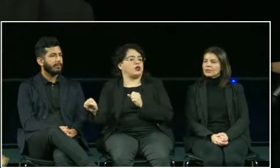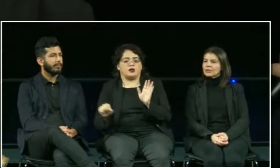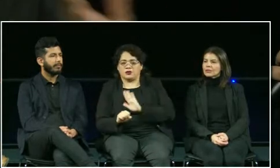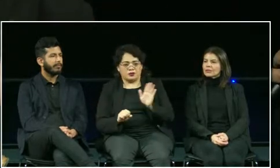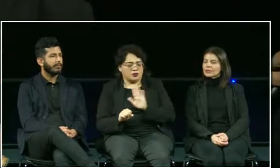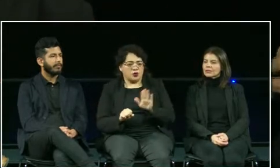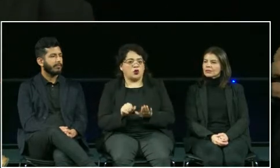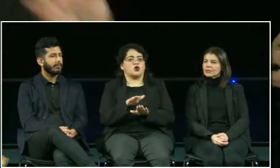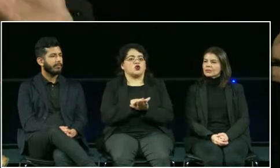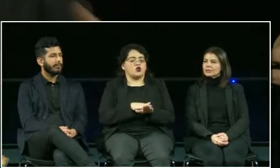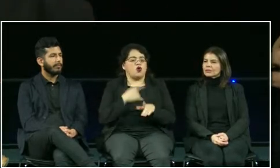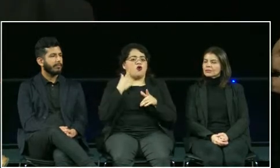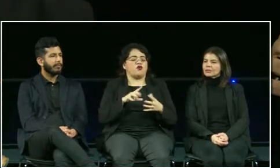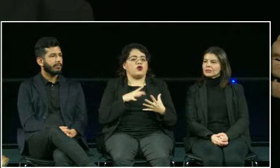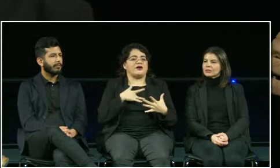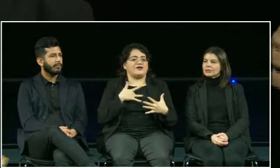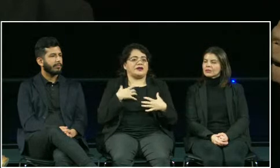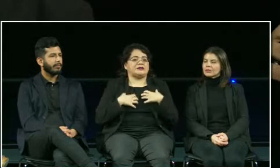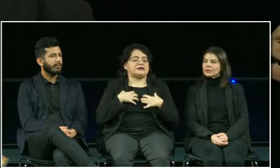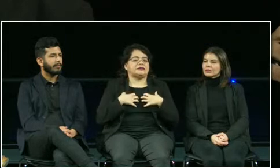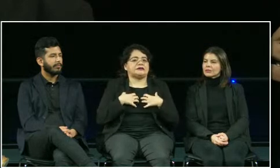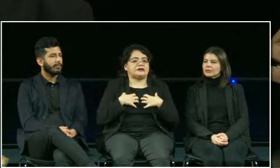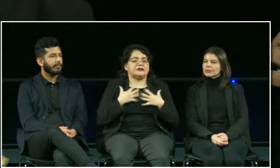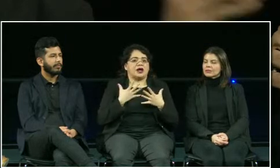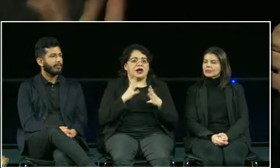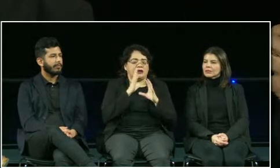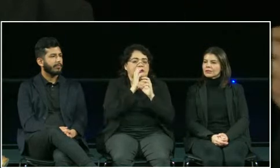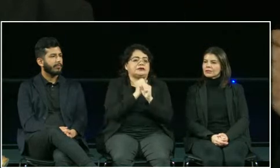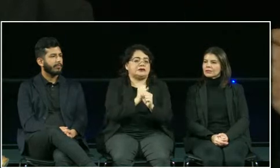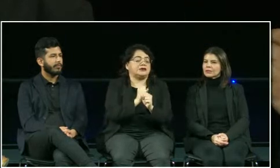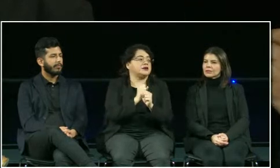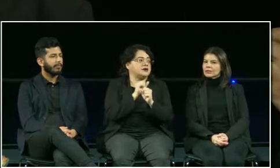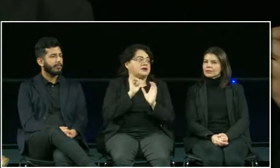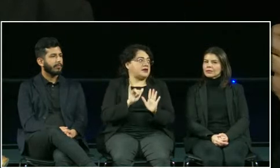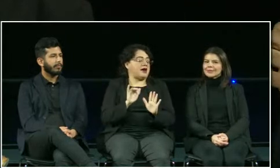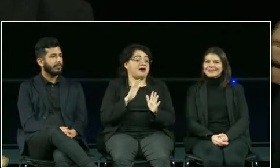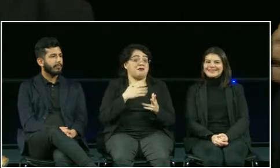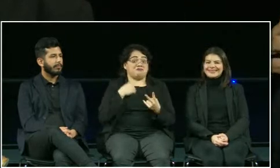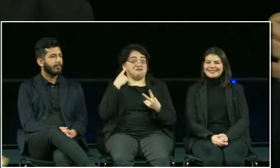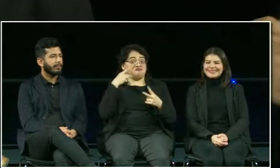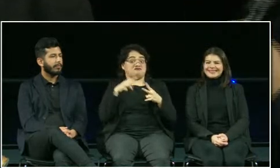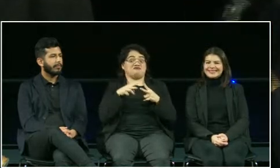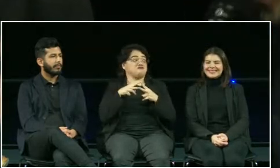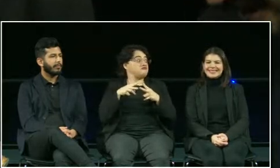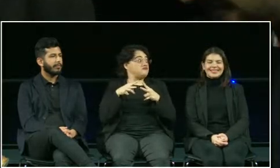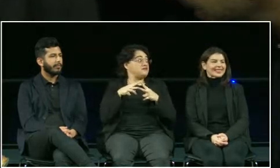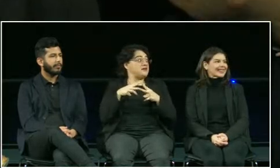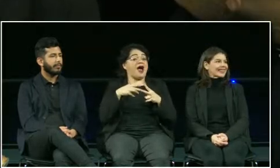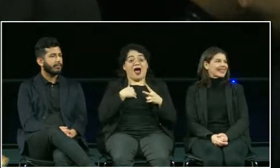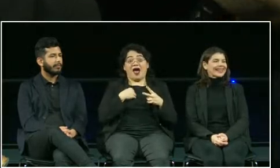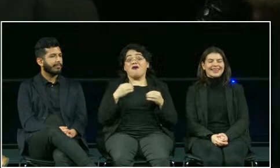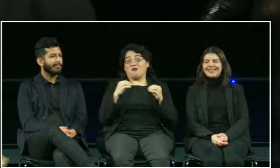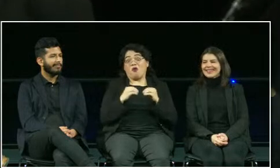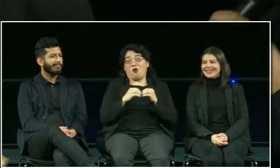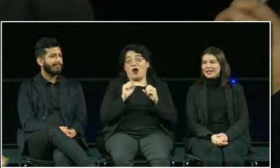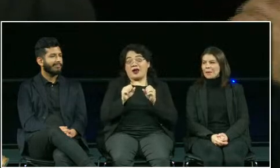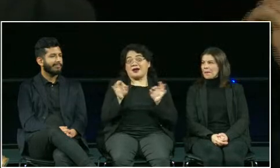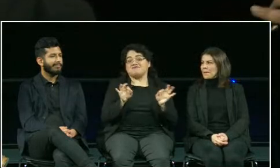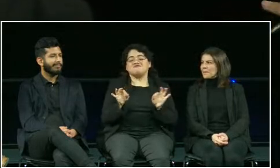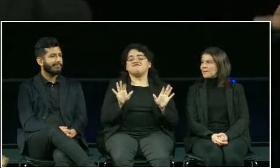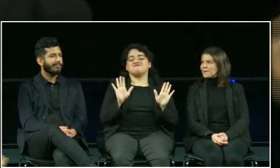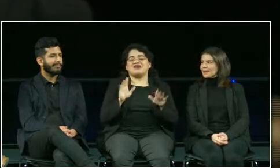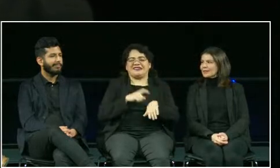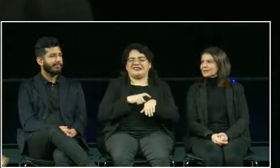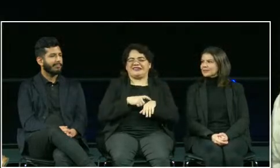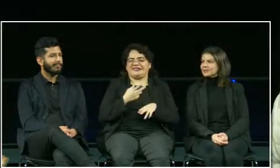do after the editing. So that was your both questions. So I answered to these questions. I have lots to say, but I guess we don't have